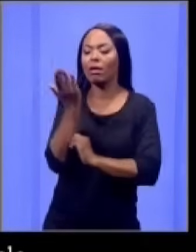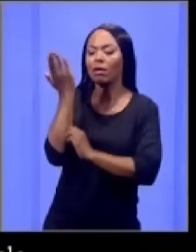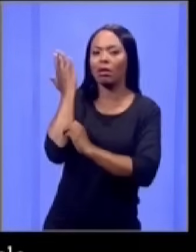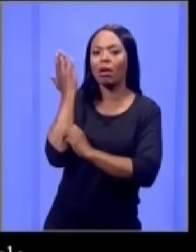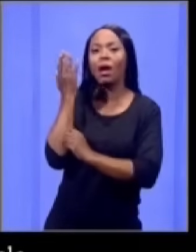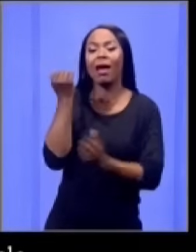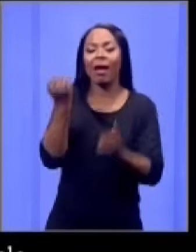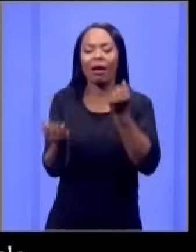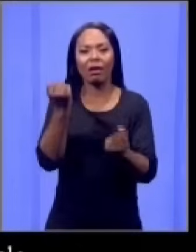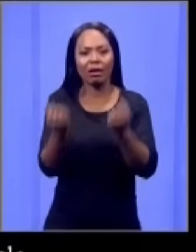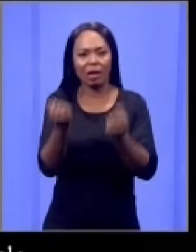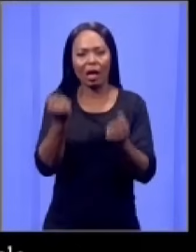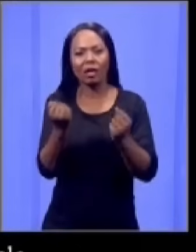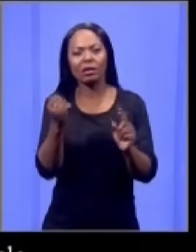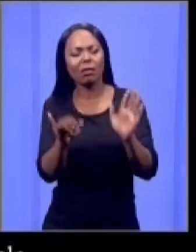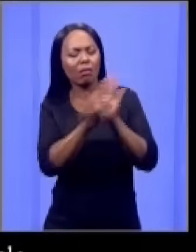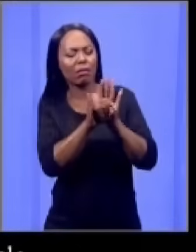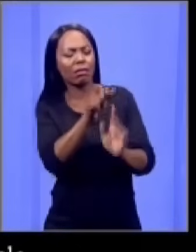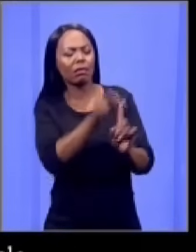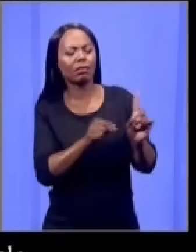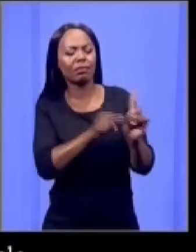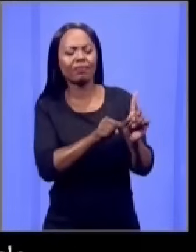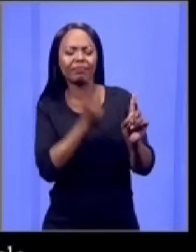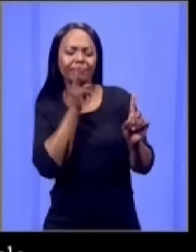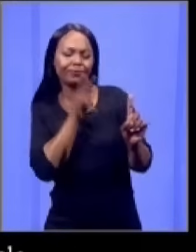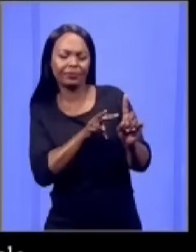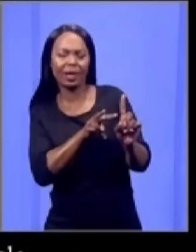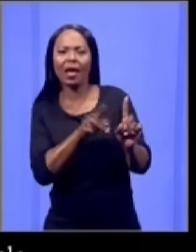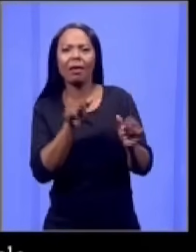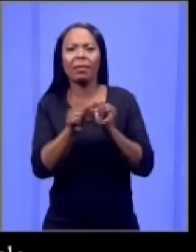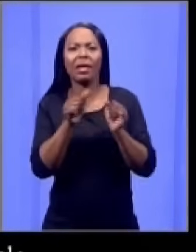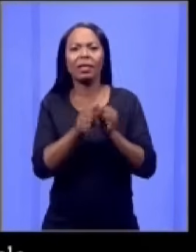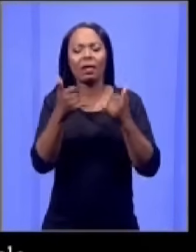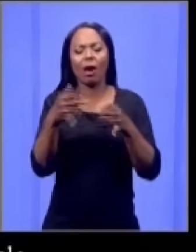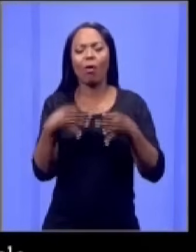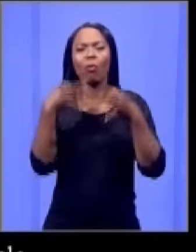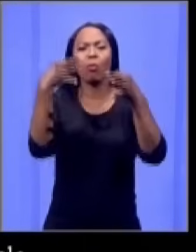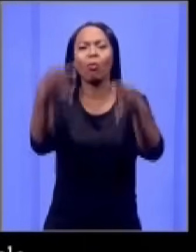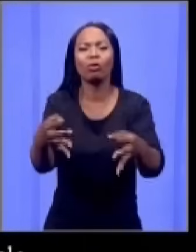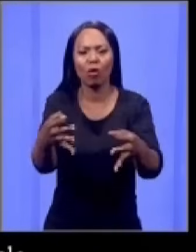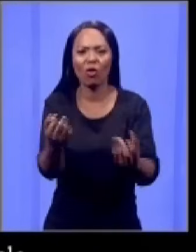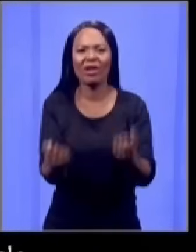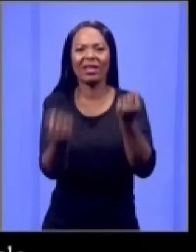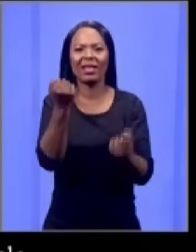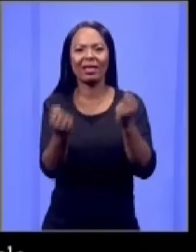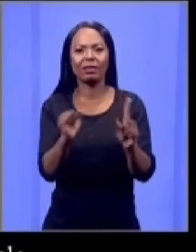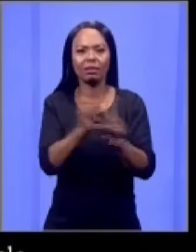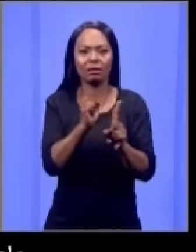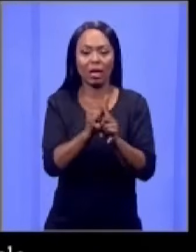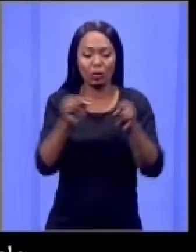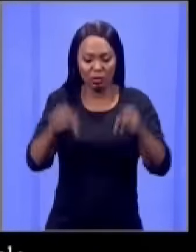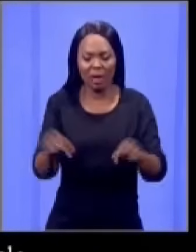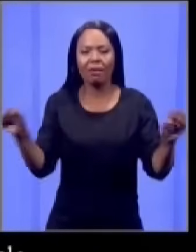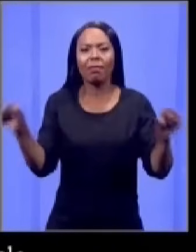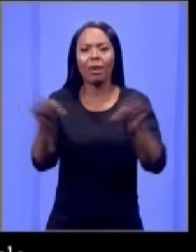khotla hela bona e le hore e tshisetsa nyewe ena morao o ile nga hlaha ka letsatsi lena la ka lejeno